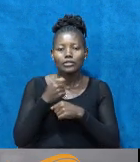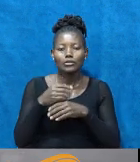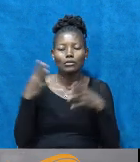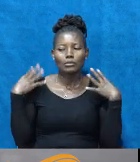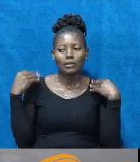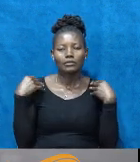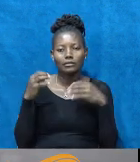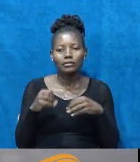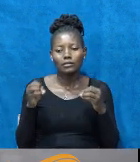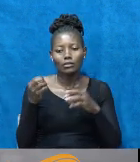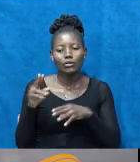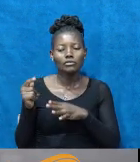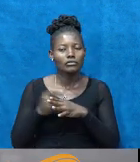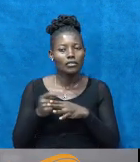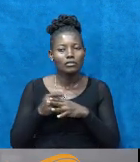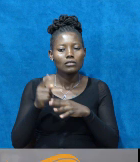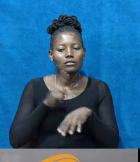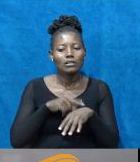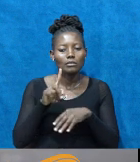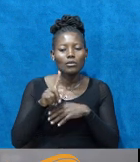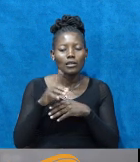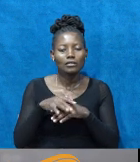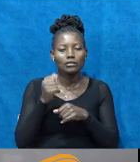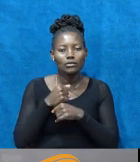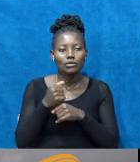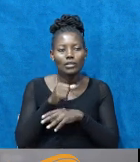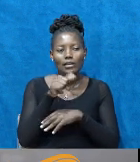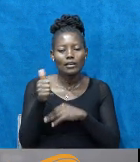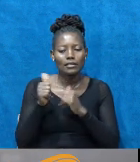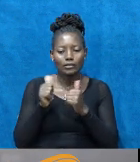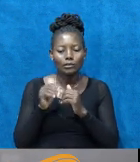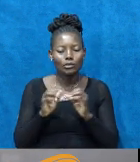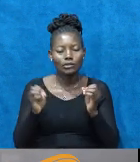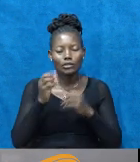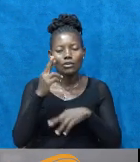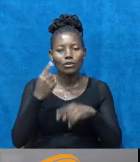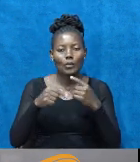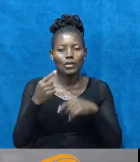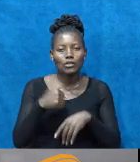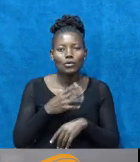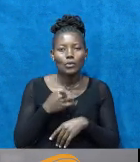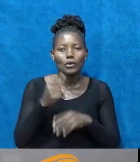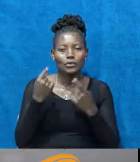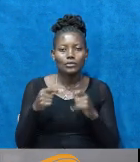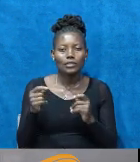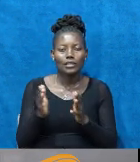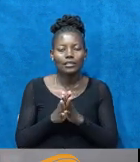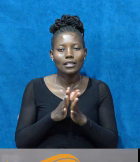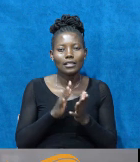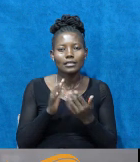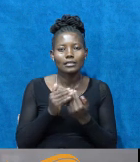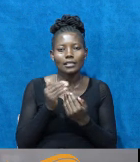this point when one is not engaging in any exercise, when one is not engaging in any training, when one is not engaging in any type of sport